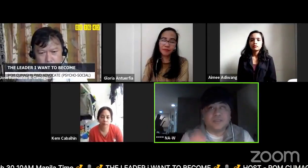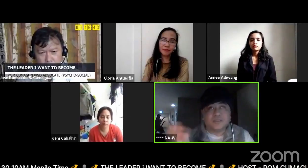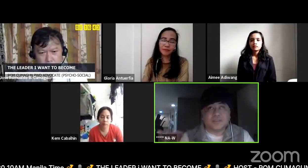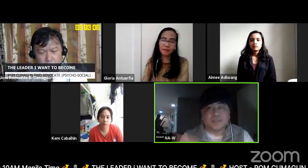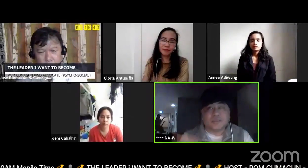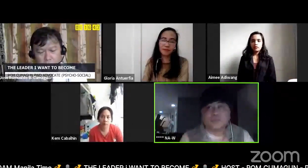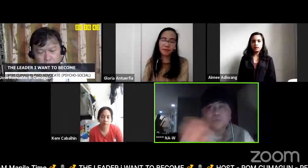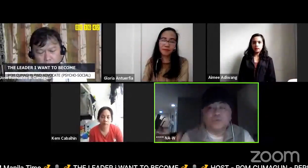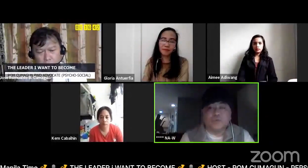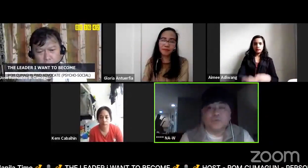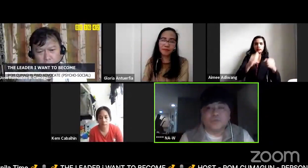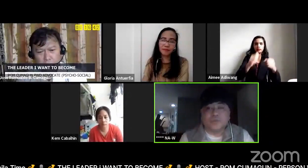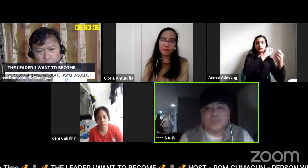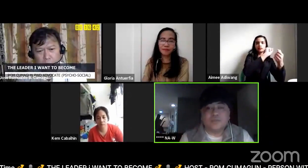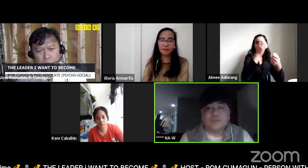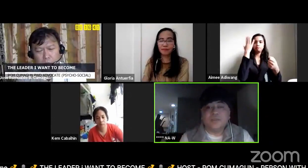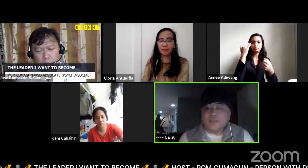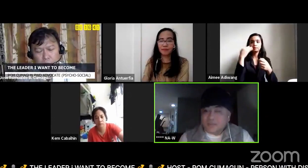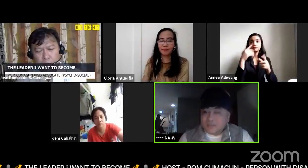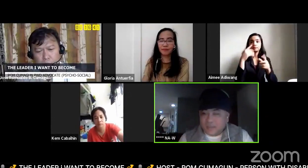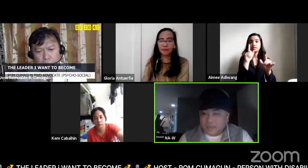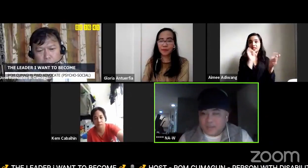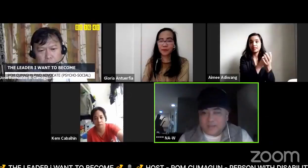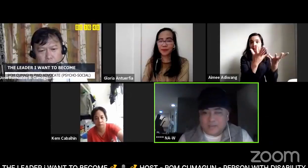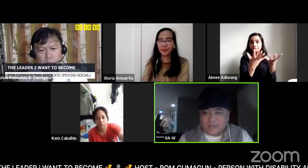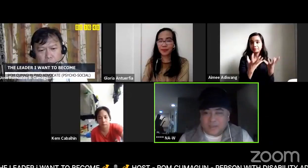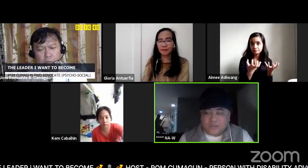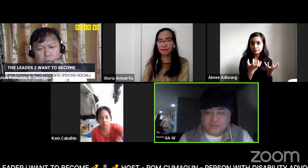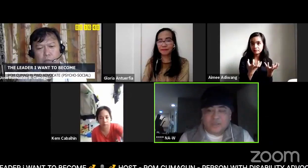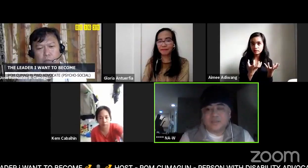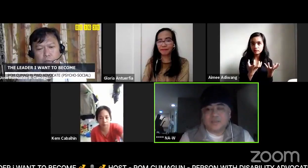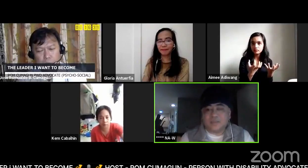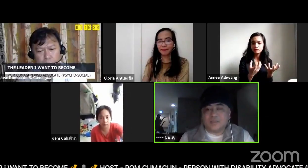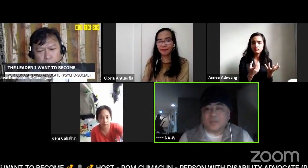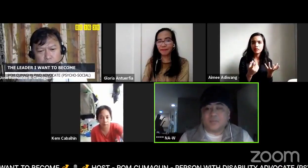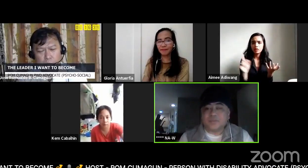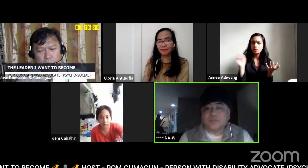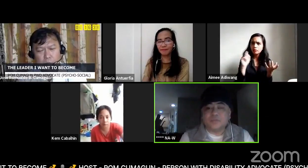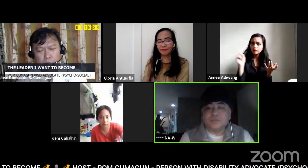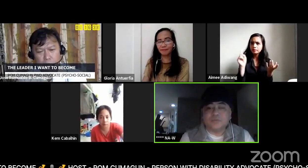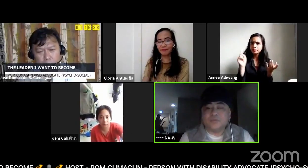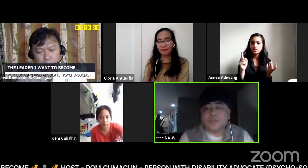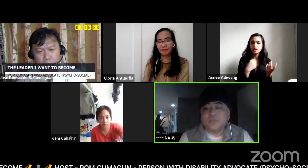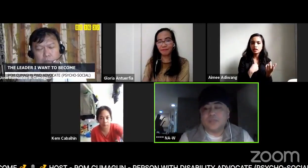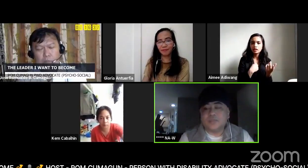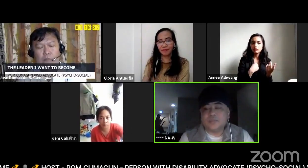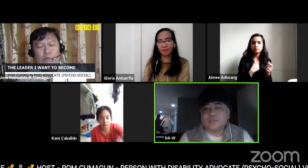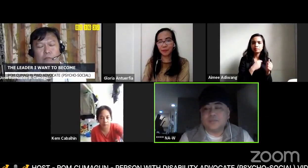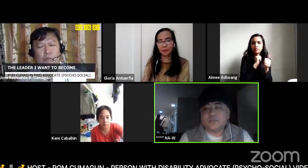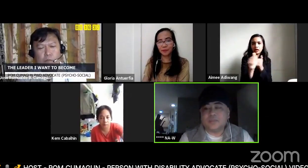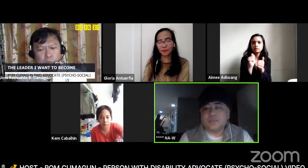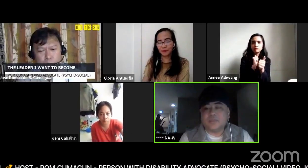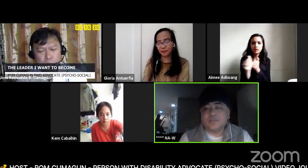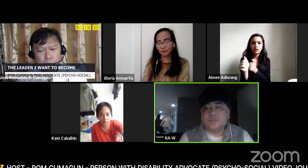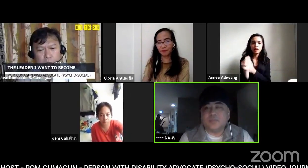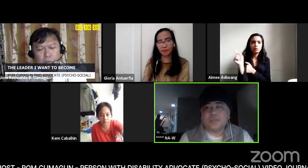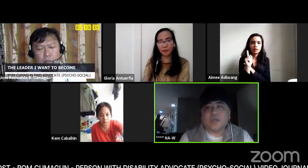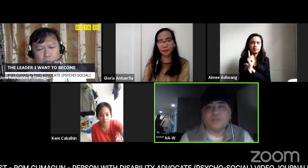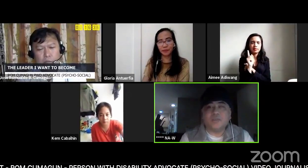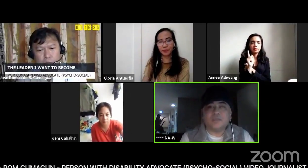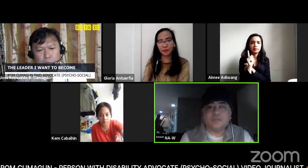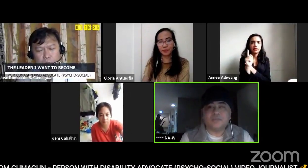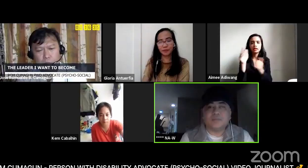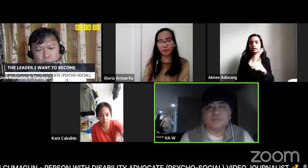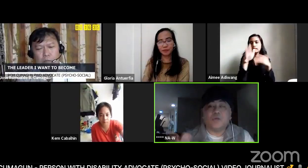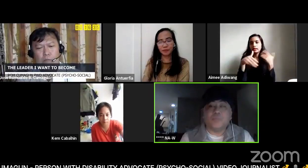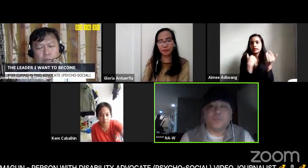And since nasusunod yung gusto niya, ano siya, napapasag yung ano niya, na yung mga